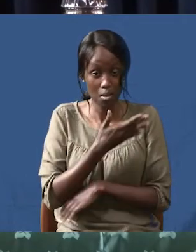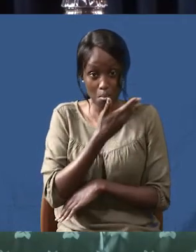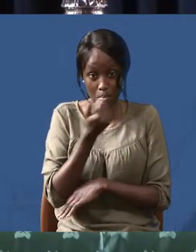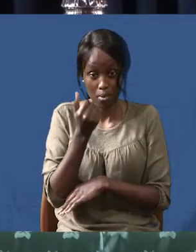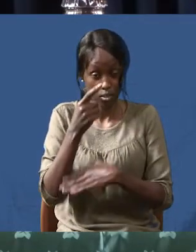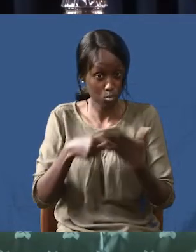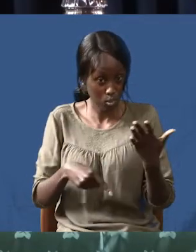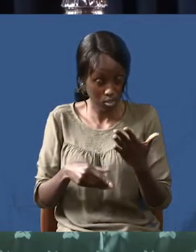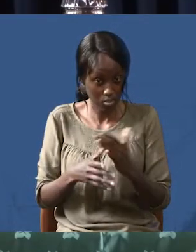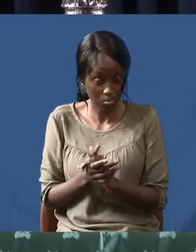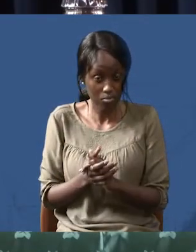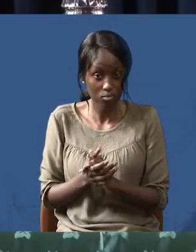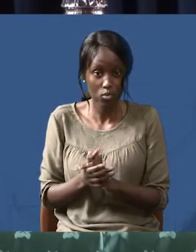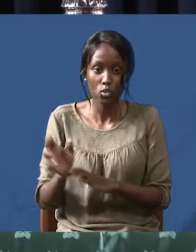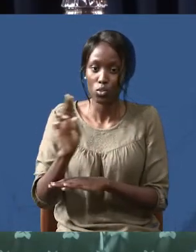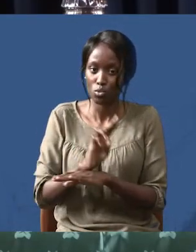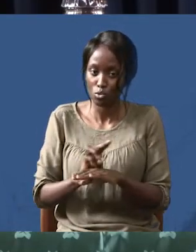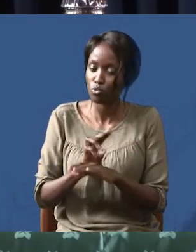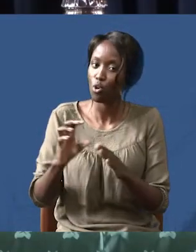life, give